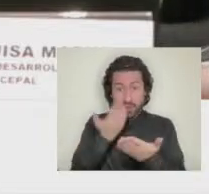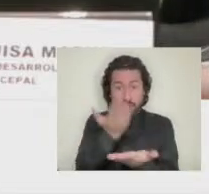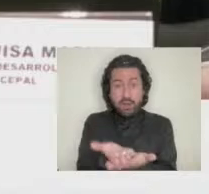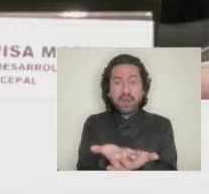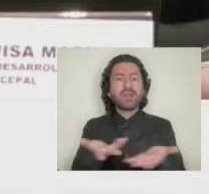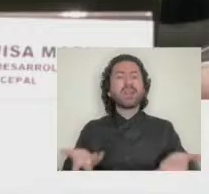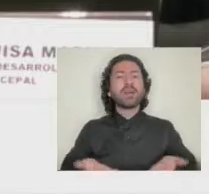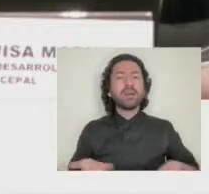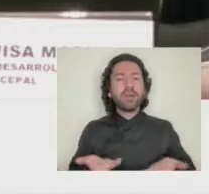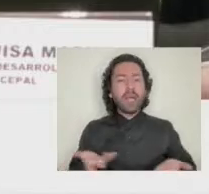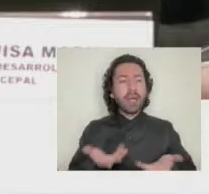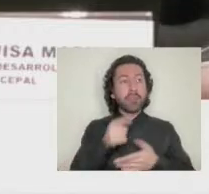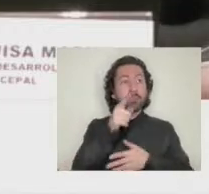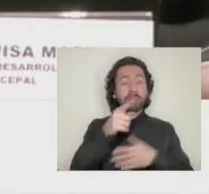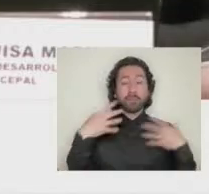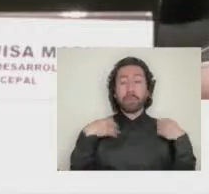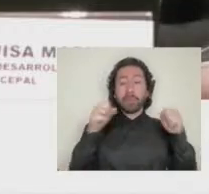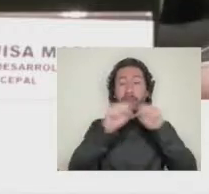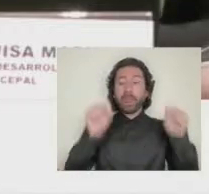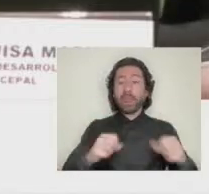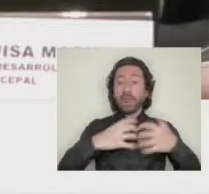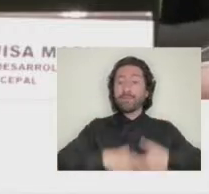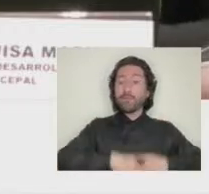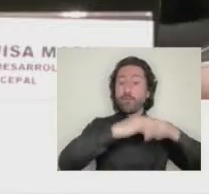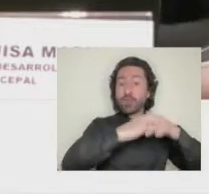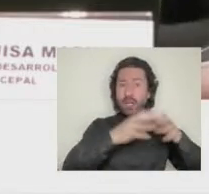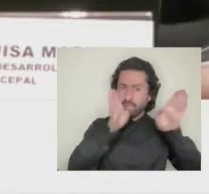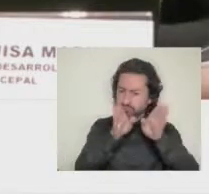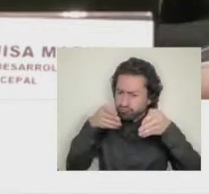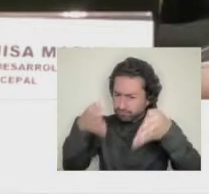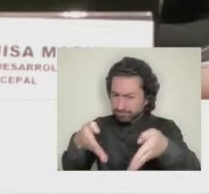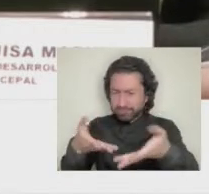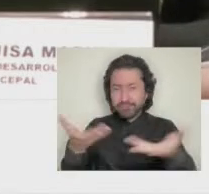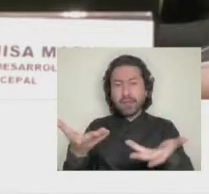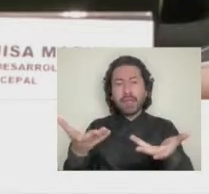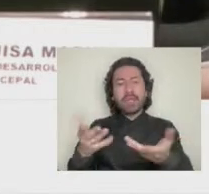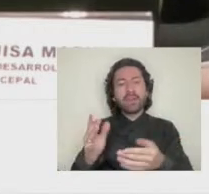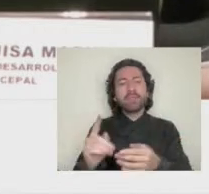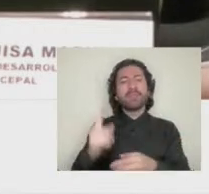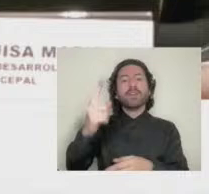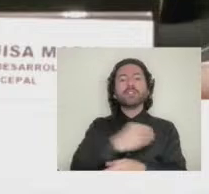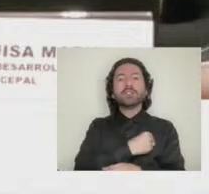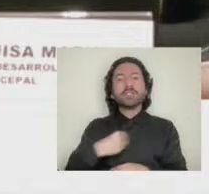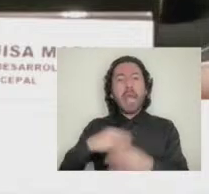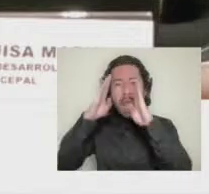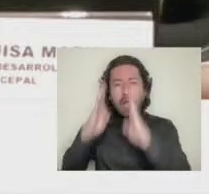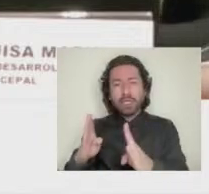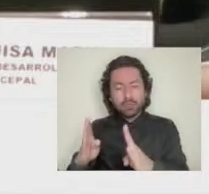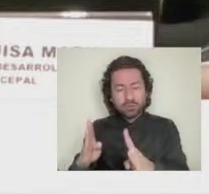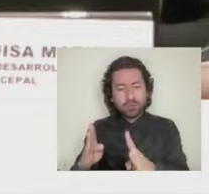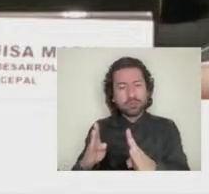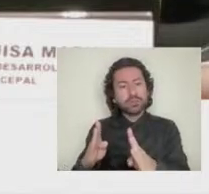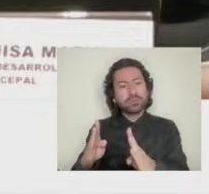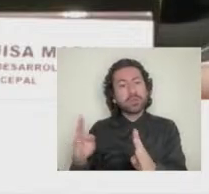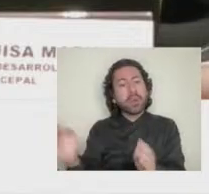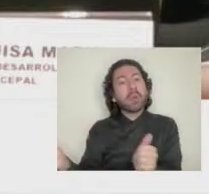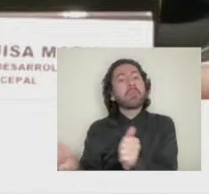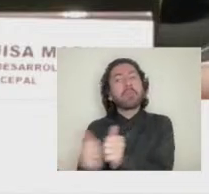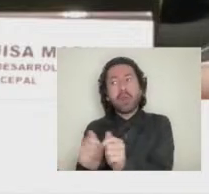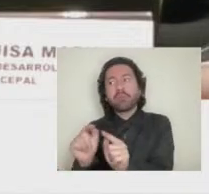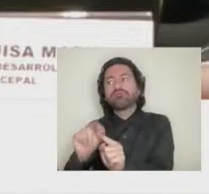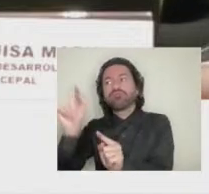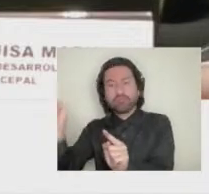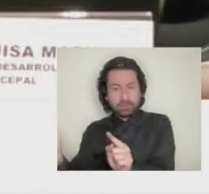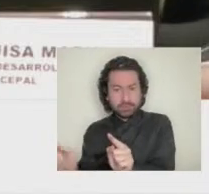ECLAC is to strengthen health systems with a specific emphasis on primary health care and coordinating and linking